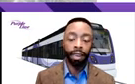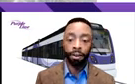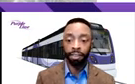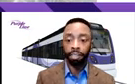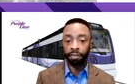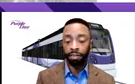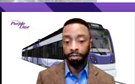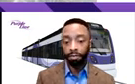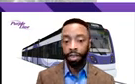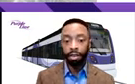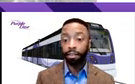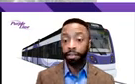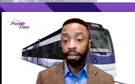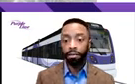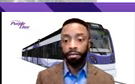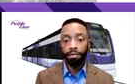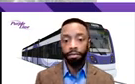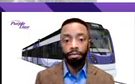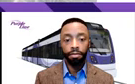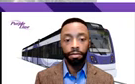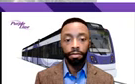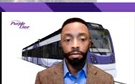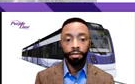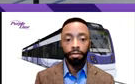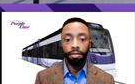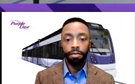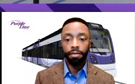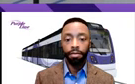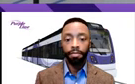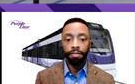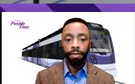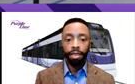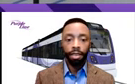available at our stations. Next slide.